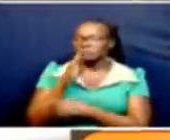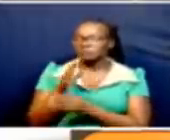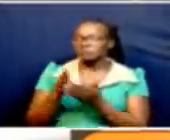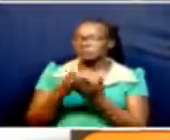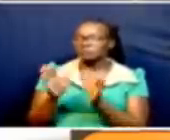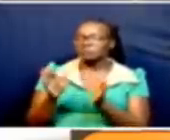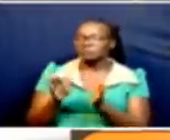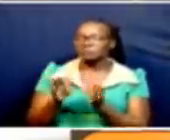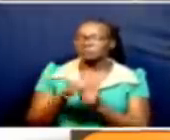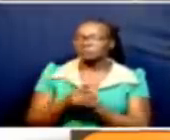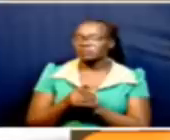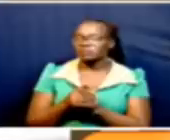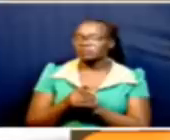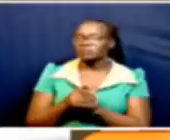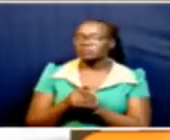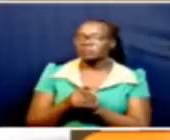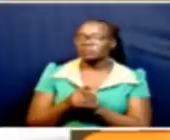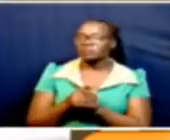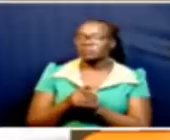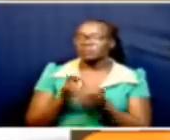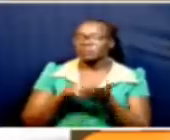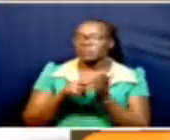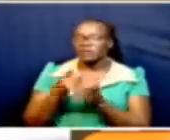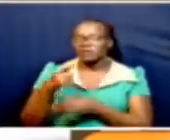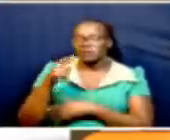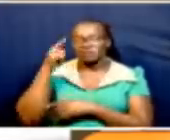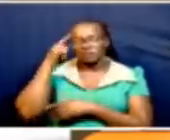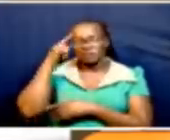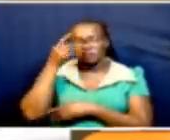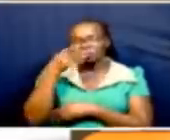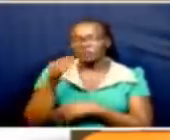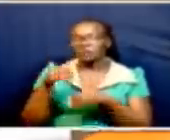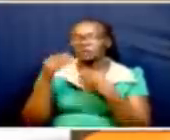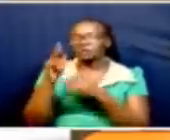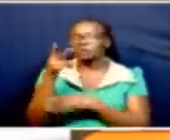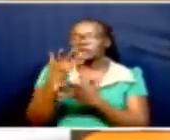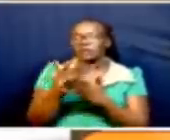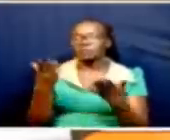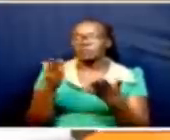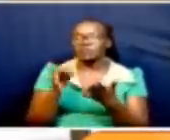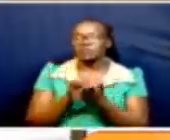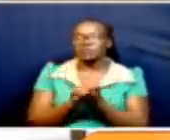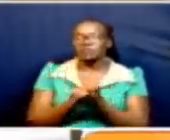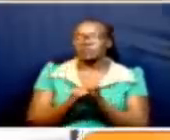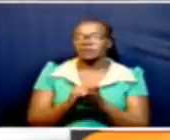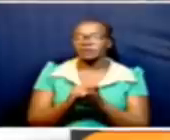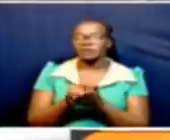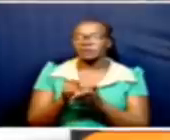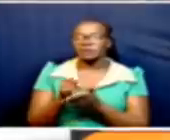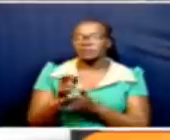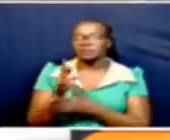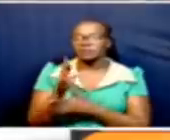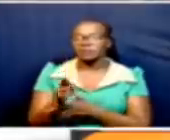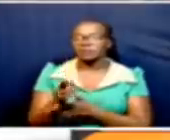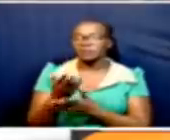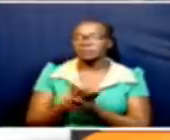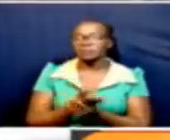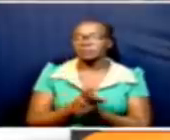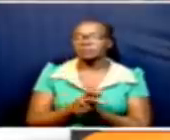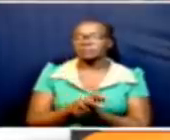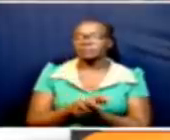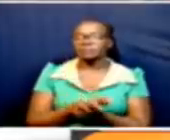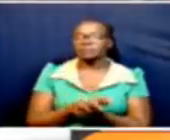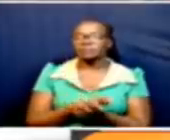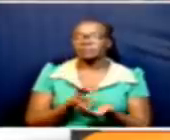news that they give Kenyan citizens is stale. Yeah. It's, how long did it take you to you do see, that? The Delta. Personally, Jeff, I've the done Delta story.